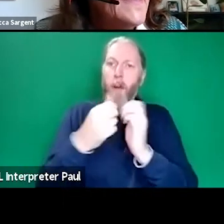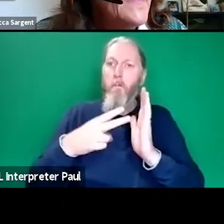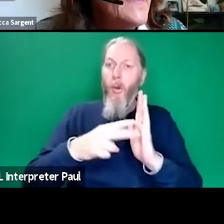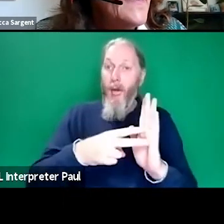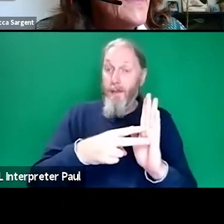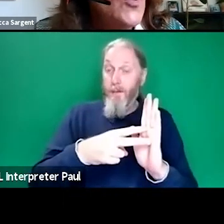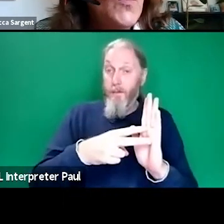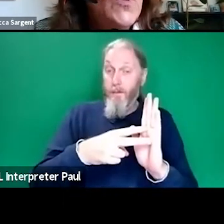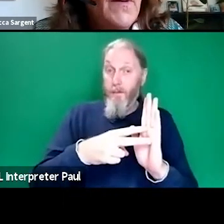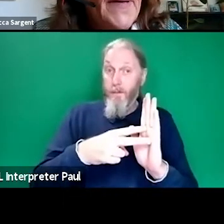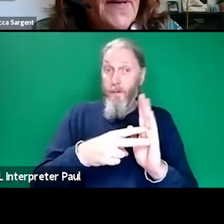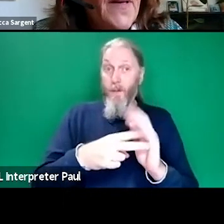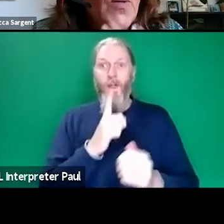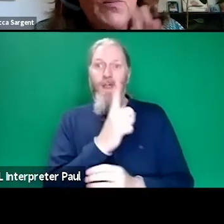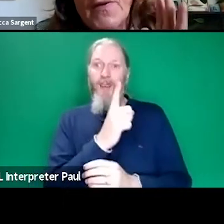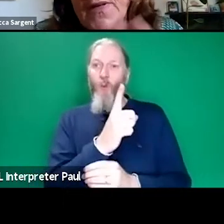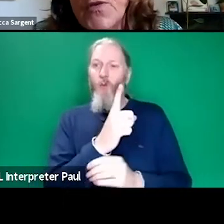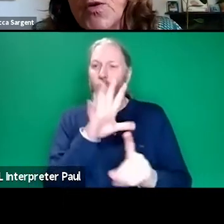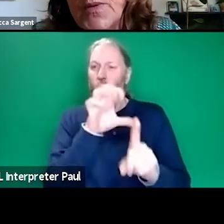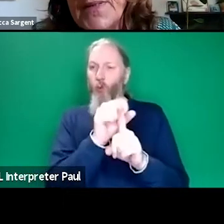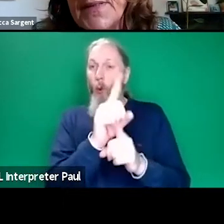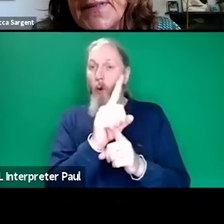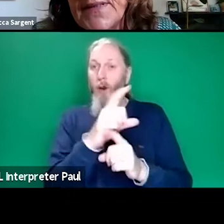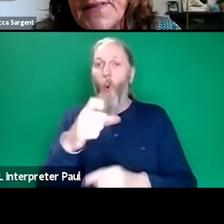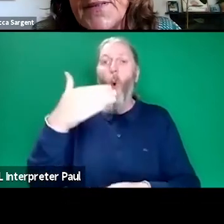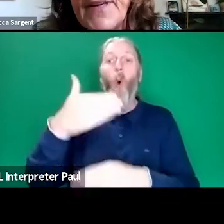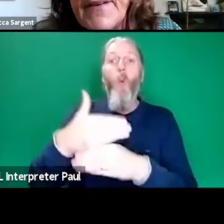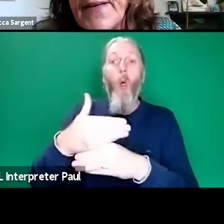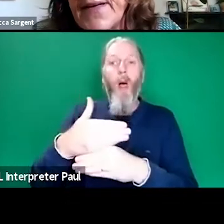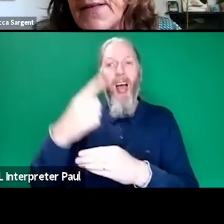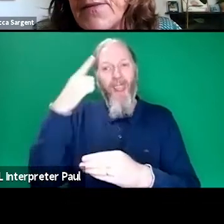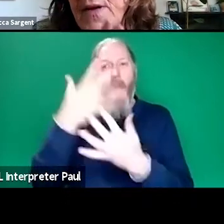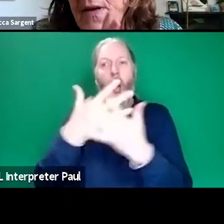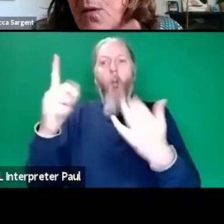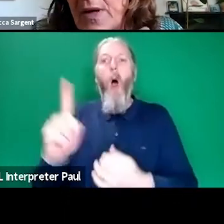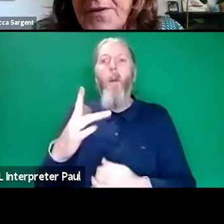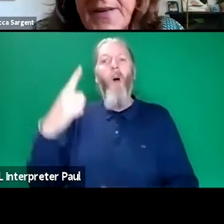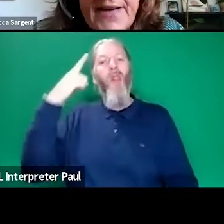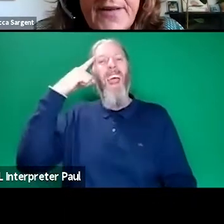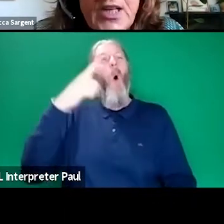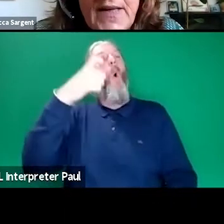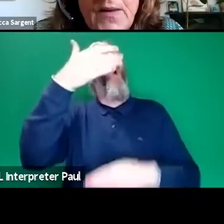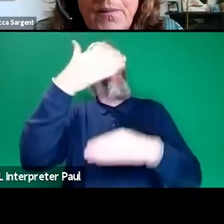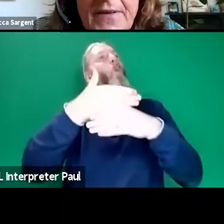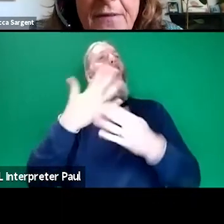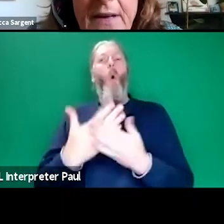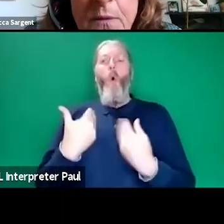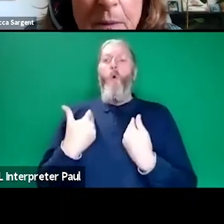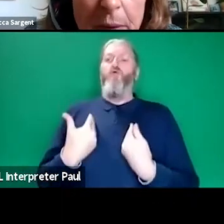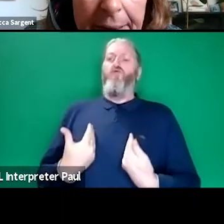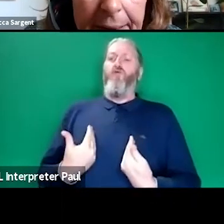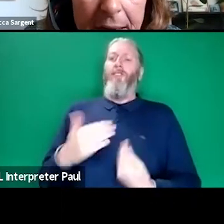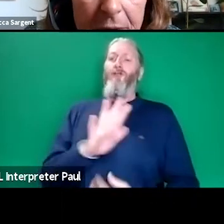recognised that in Cornwall, I mean, I think people think of Cornwall as a very kind of wealthy area, but in